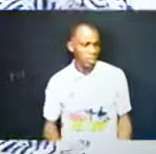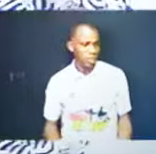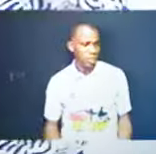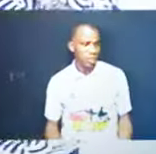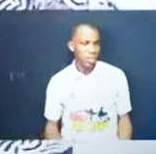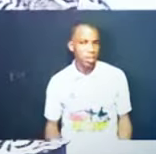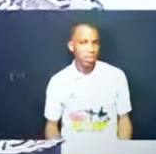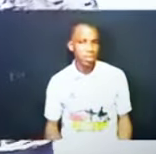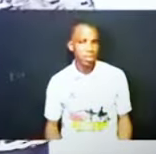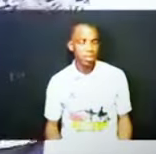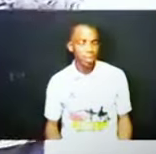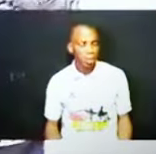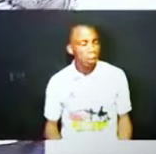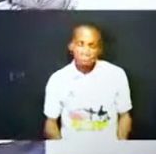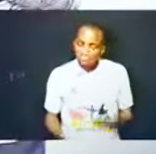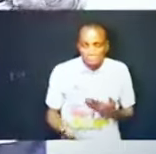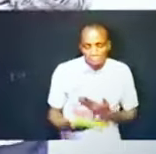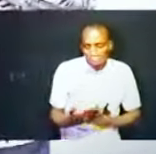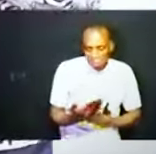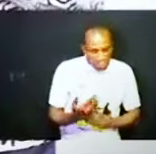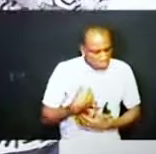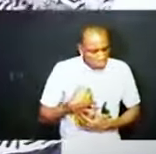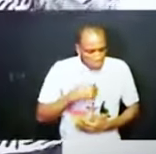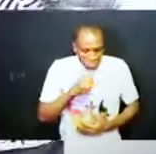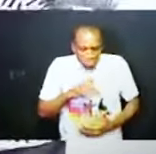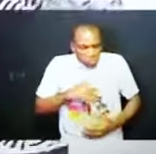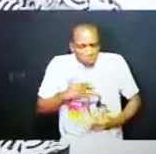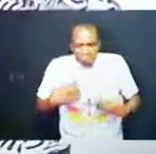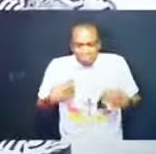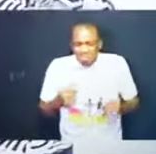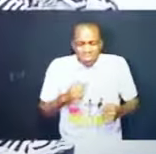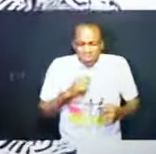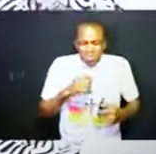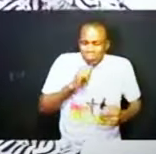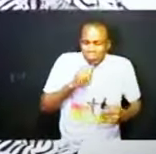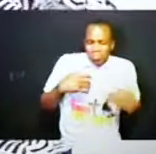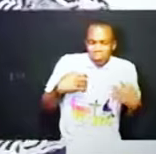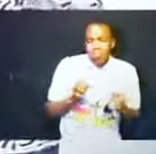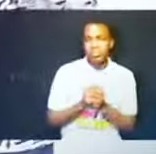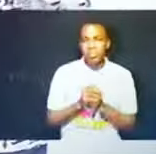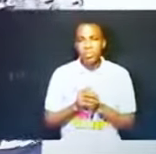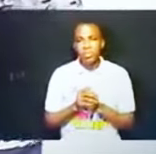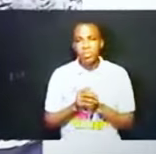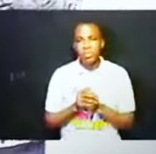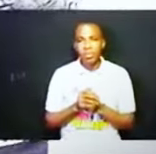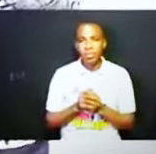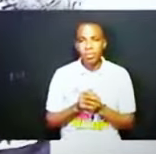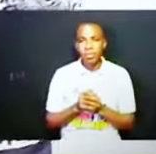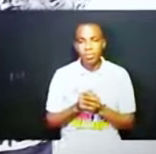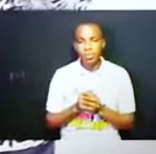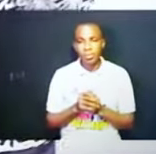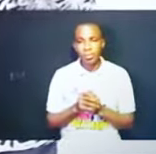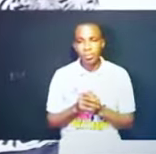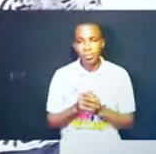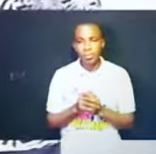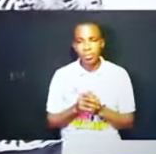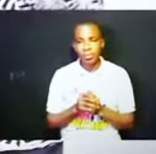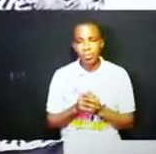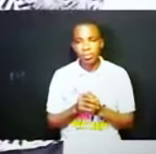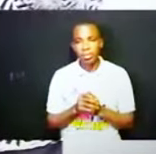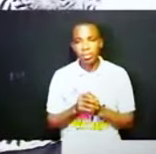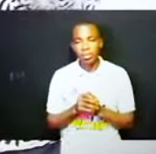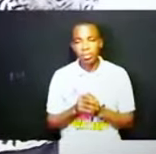says this morning I was not feeling well at all. This other elder will say that this